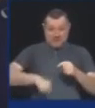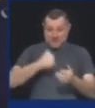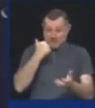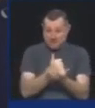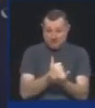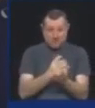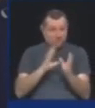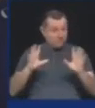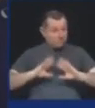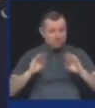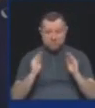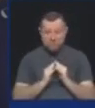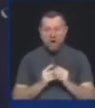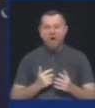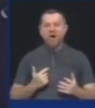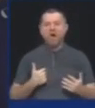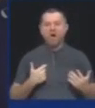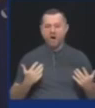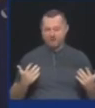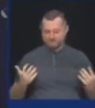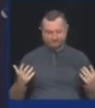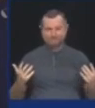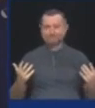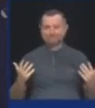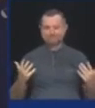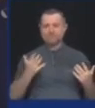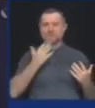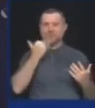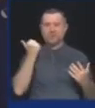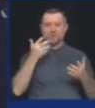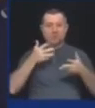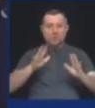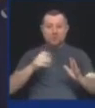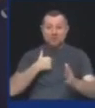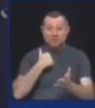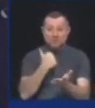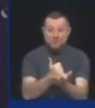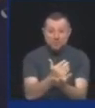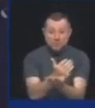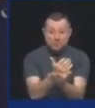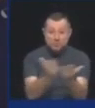of criminal. It's time to be vigilant, people. New York, you're finally being liberated.